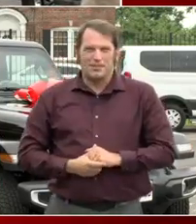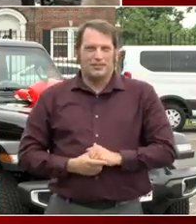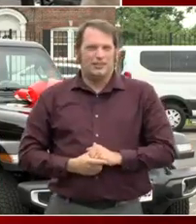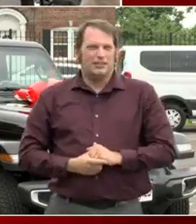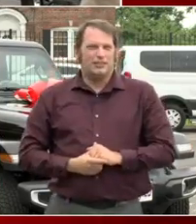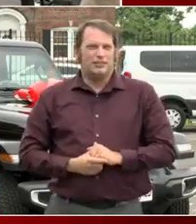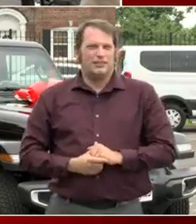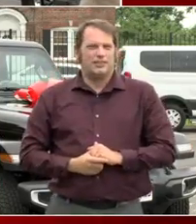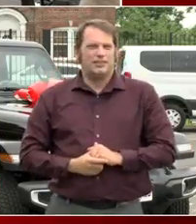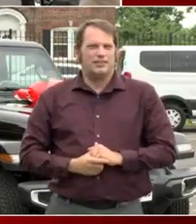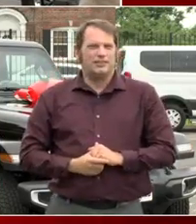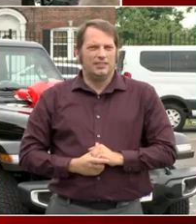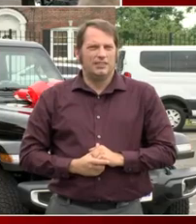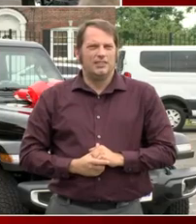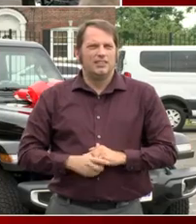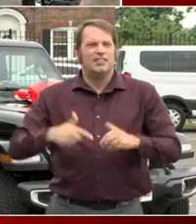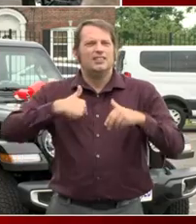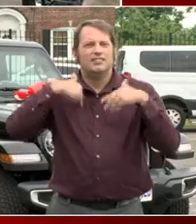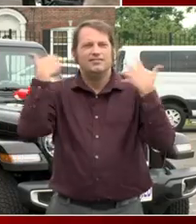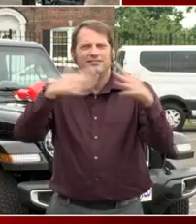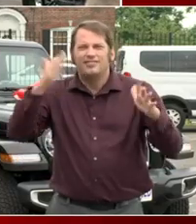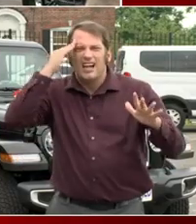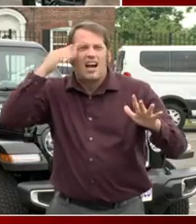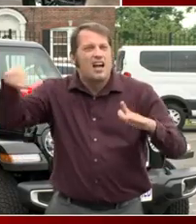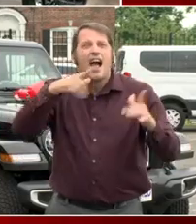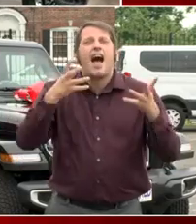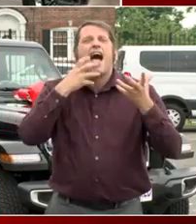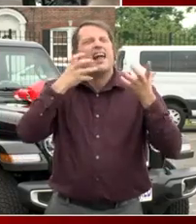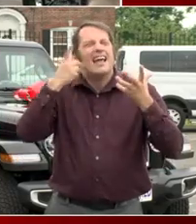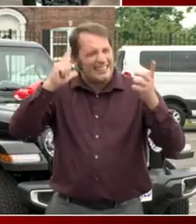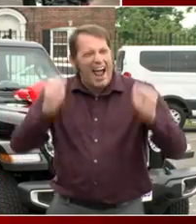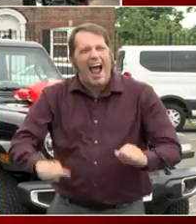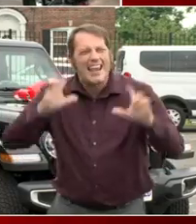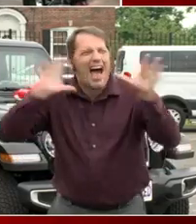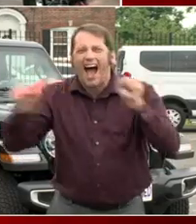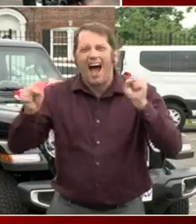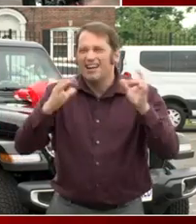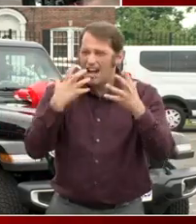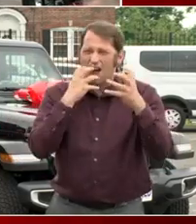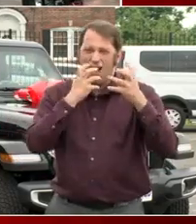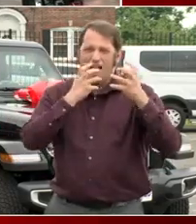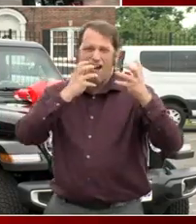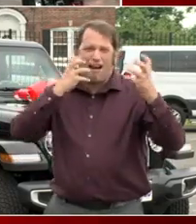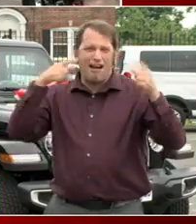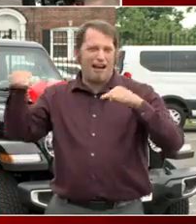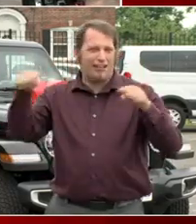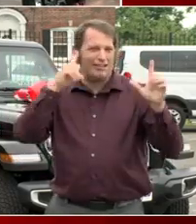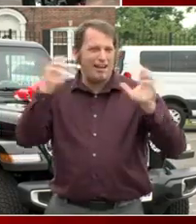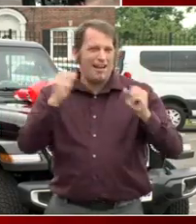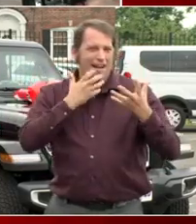Well, I know you can do better than that. For all Dr. Fauci has done for us.